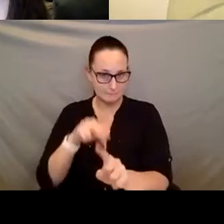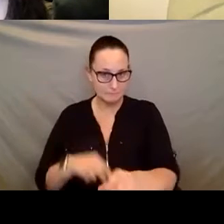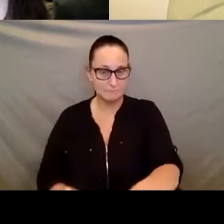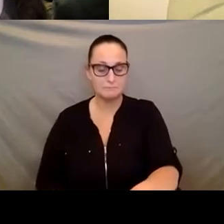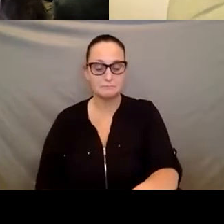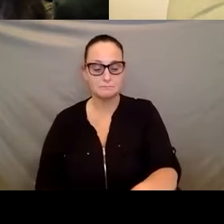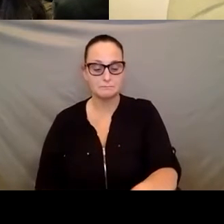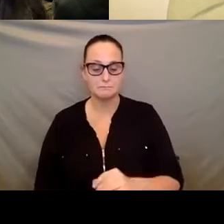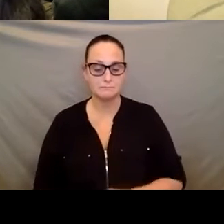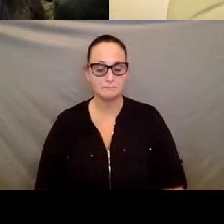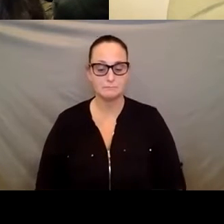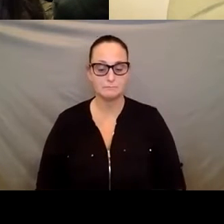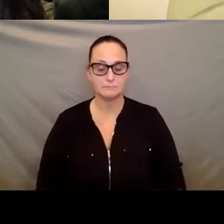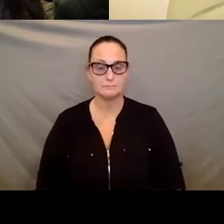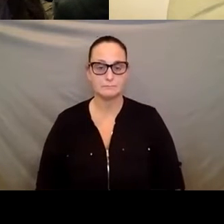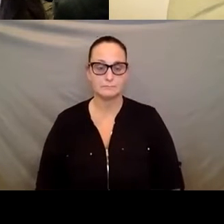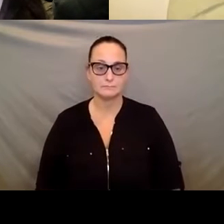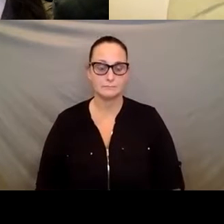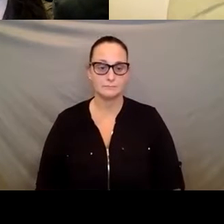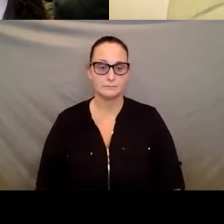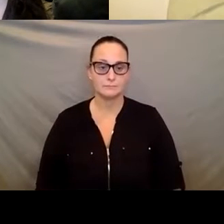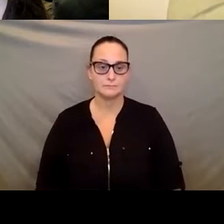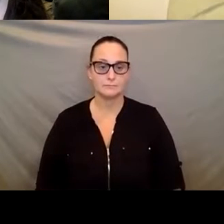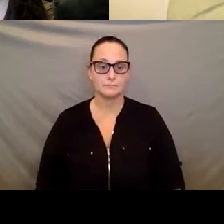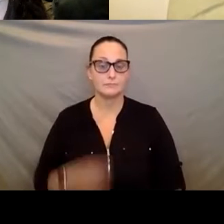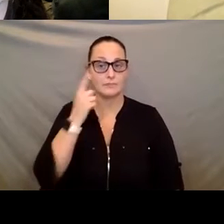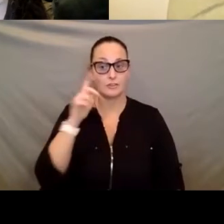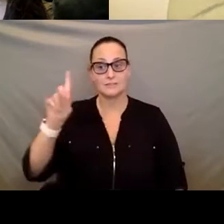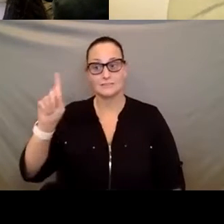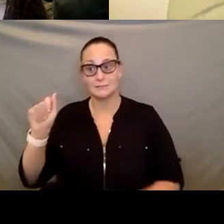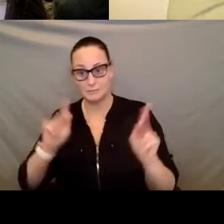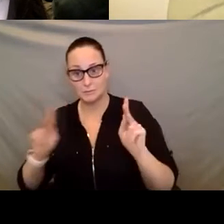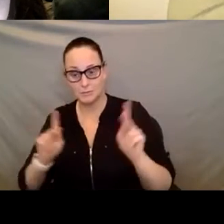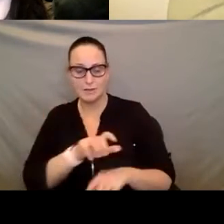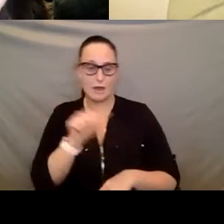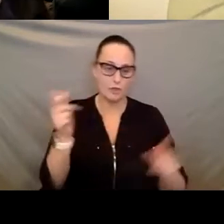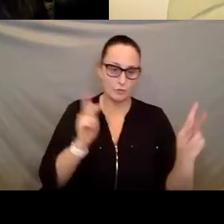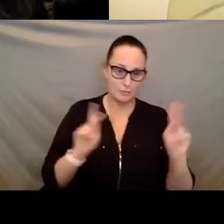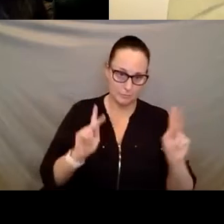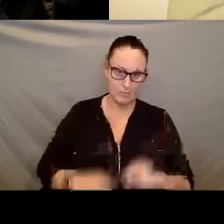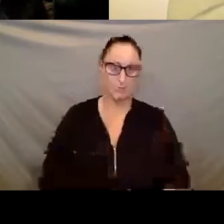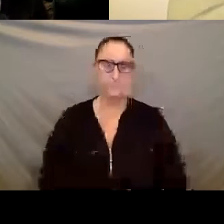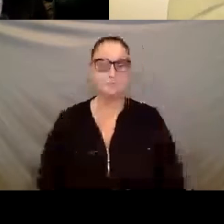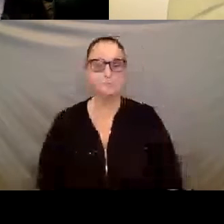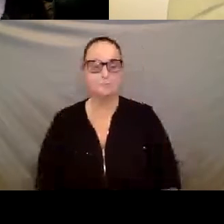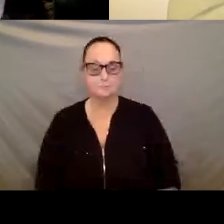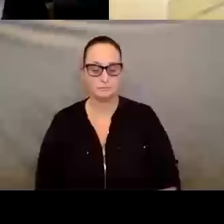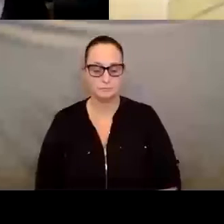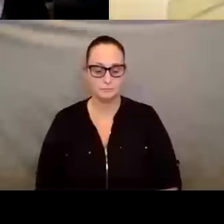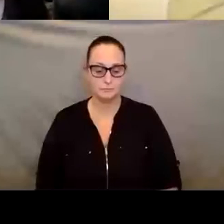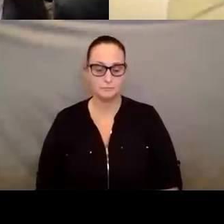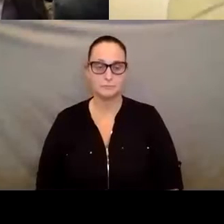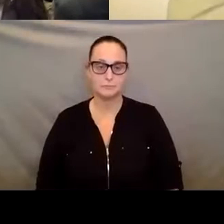disabled people and for other people. Both for disabled people and other people. Also use us